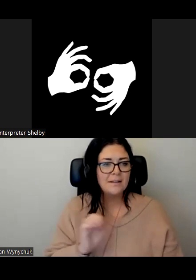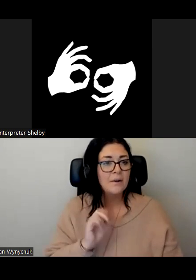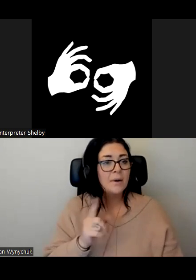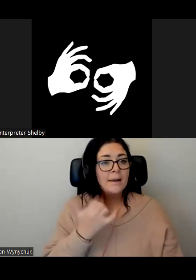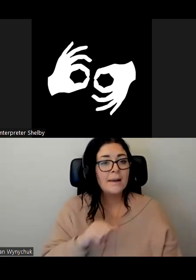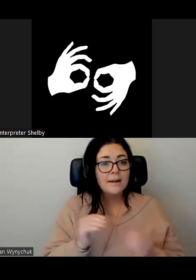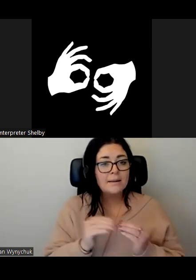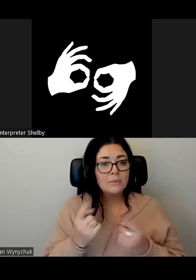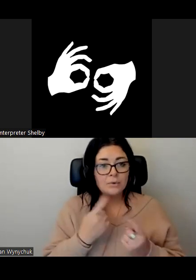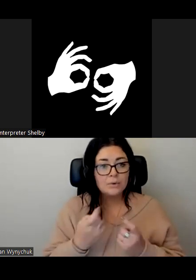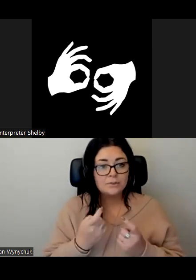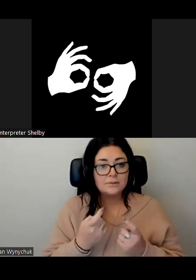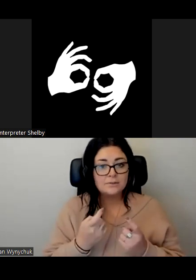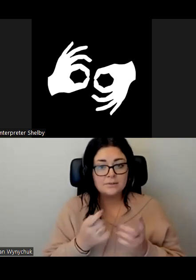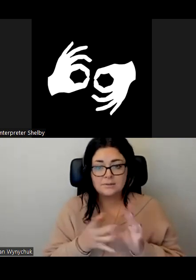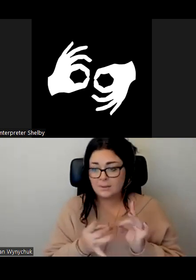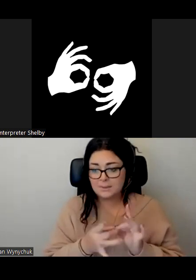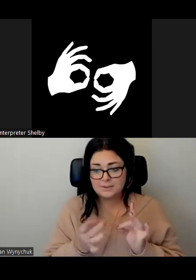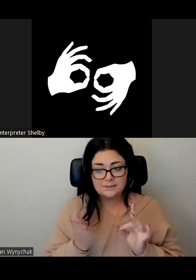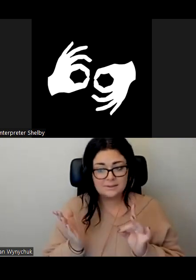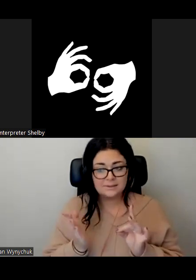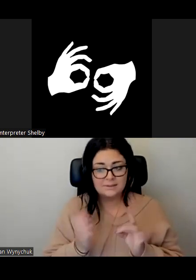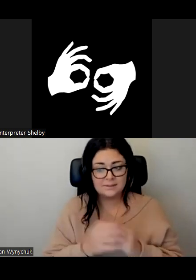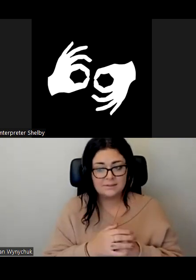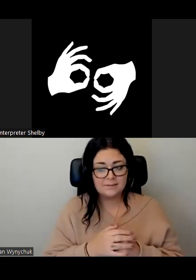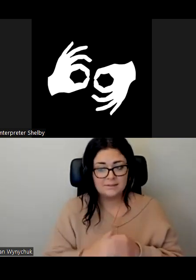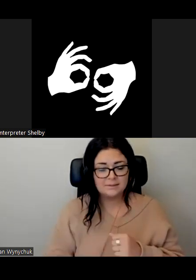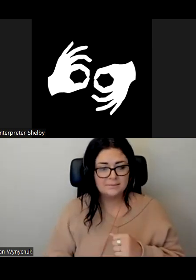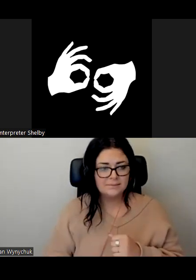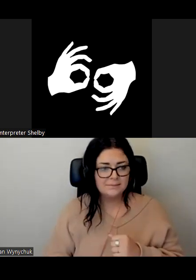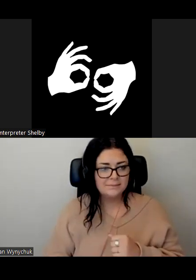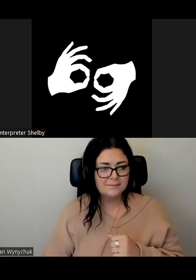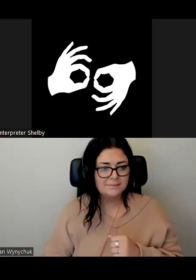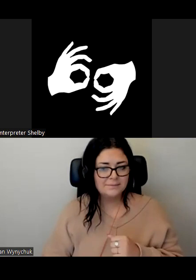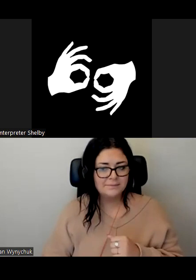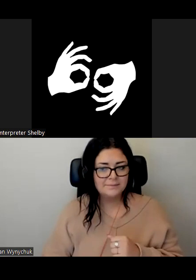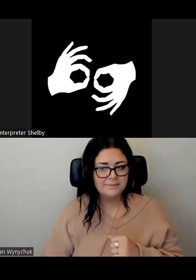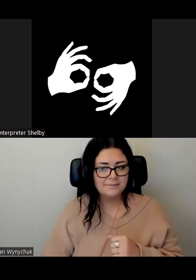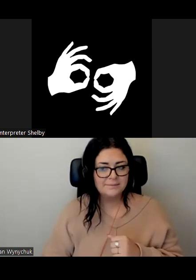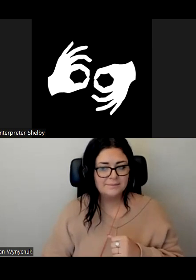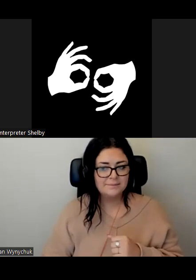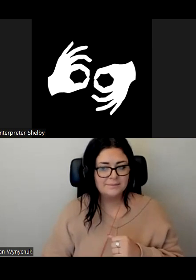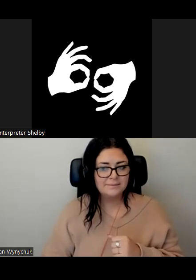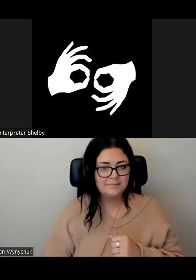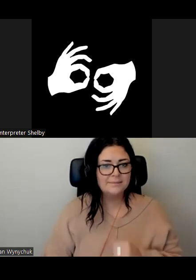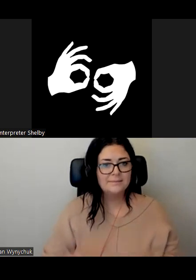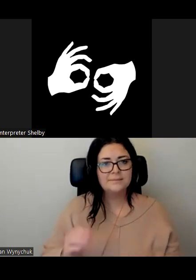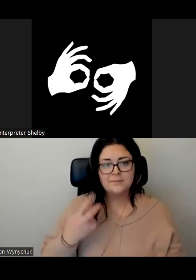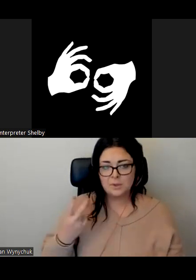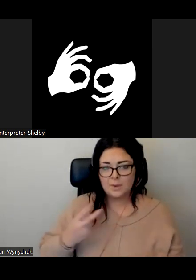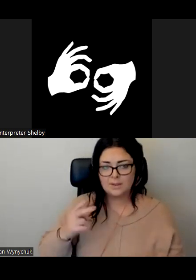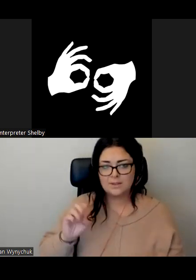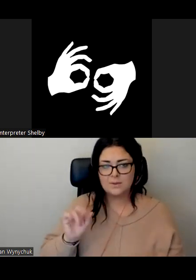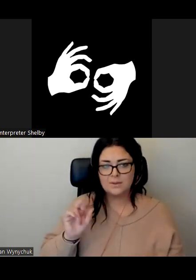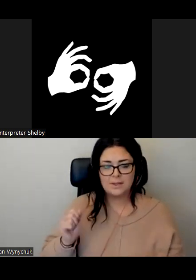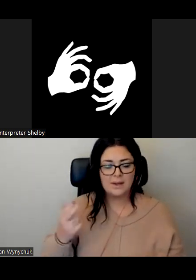Anybody have any other questions, comments? So myself and Sarah actually have a lot of takeaways from today's